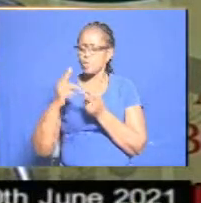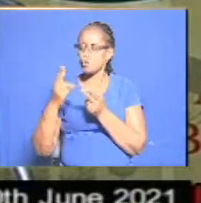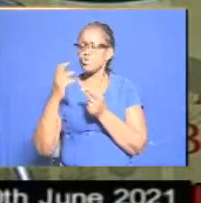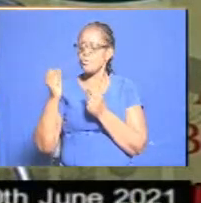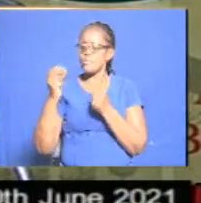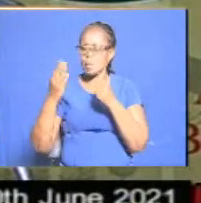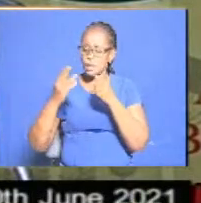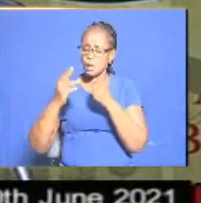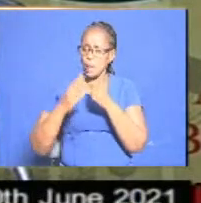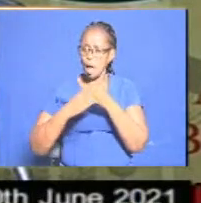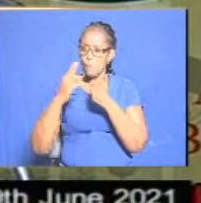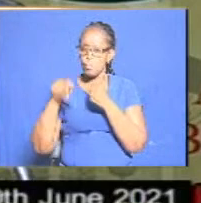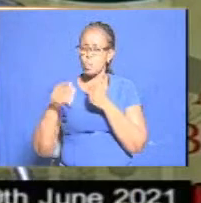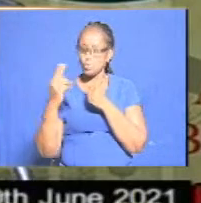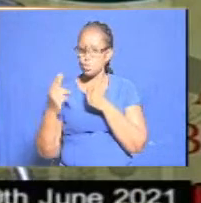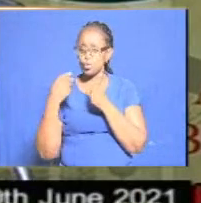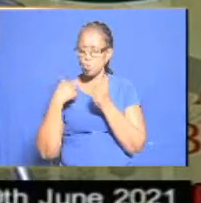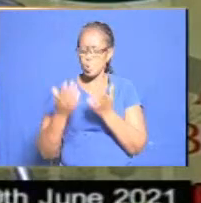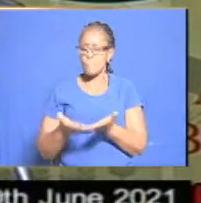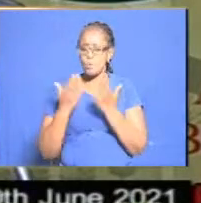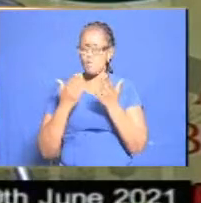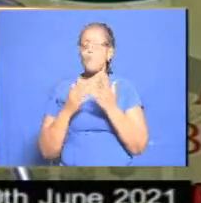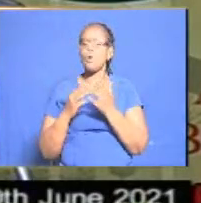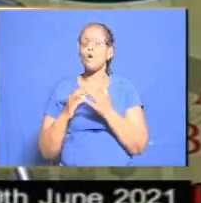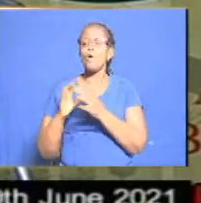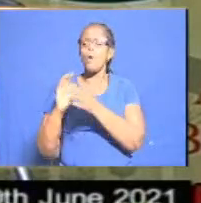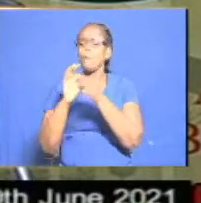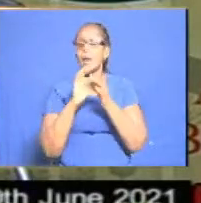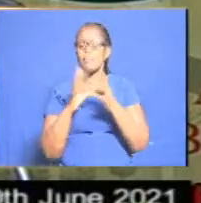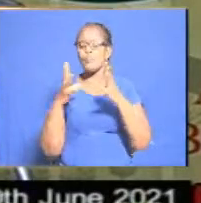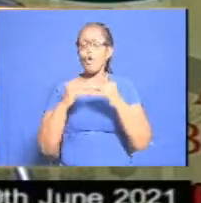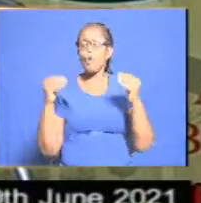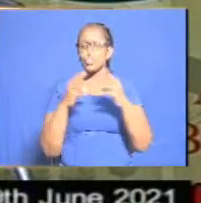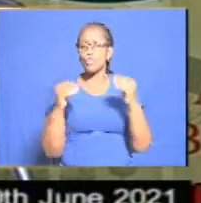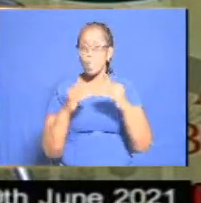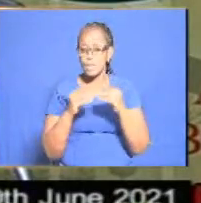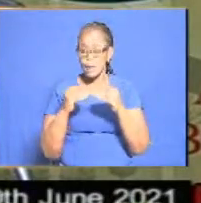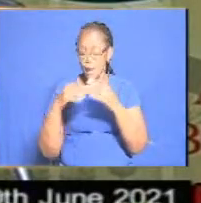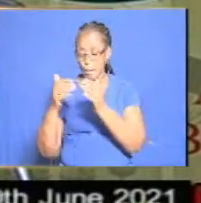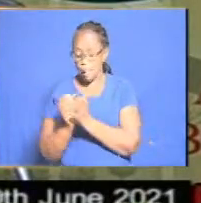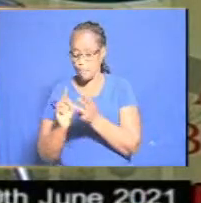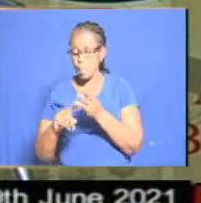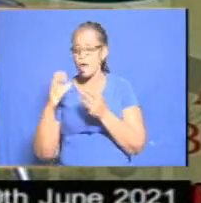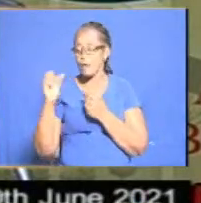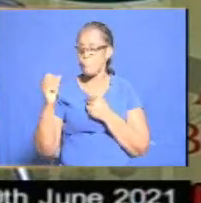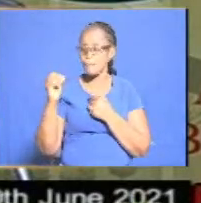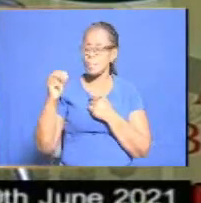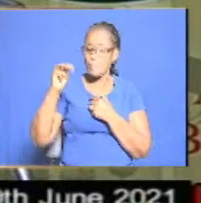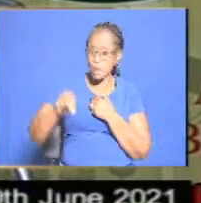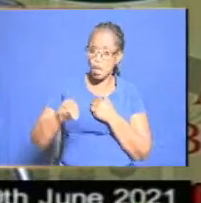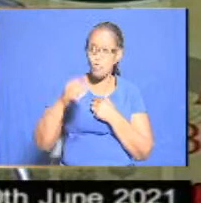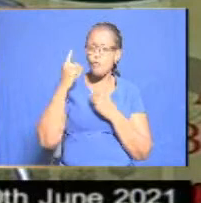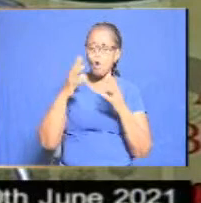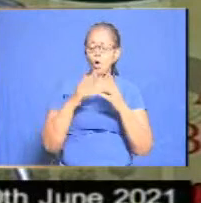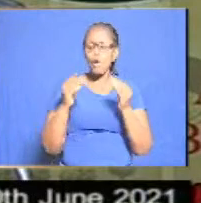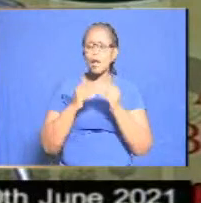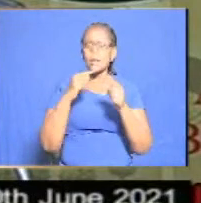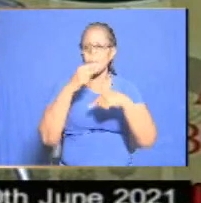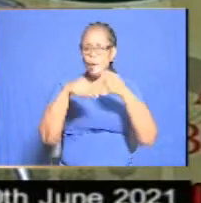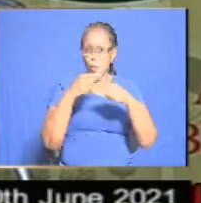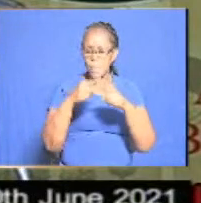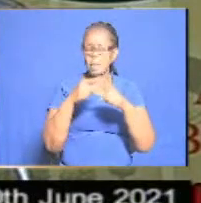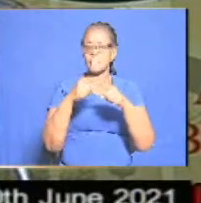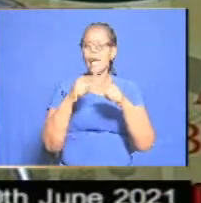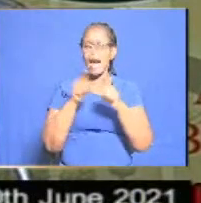₱59.2 million for modernization of cooperative cotton gineries, and ₱50 million for cotton development as a subsidy and